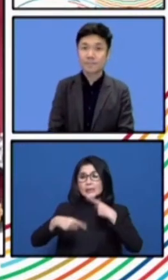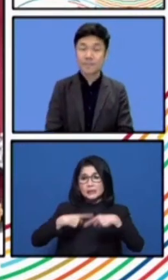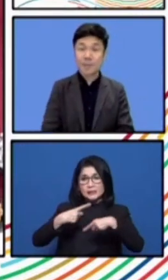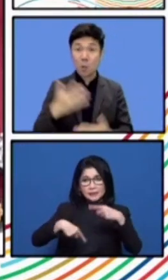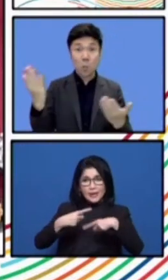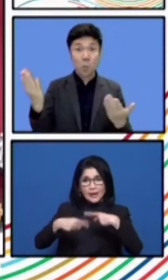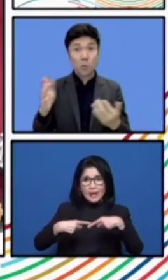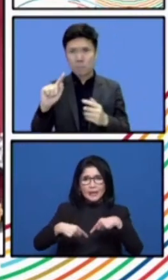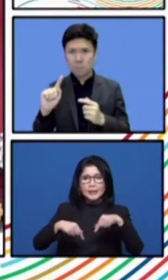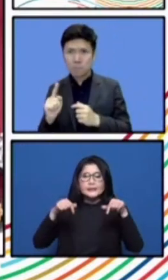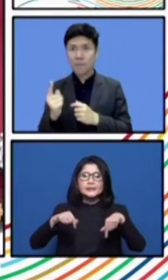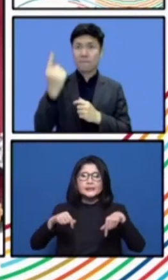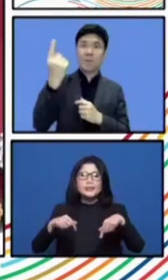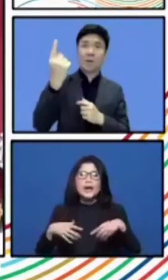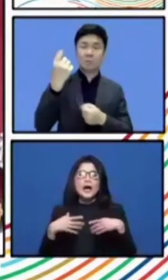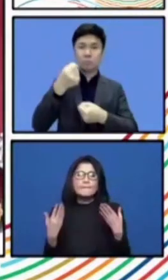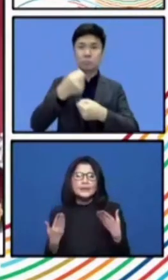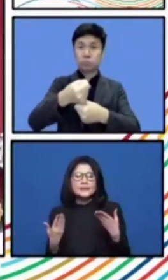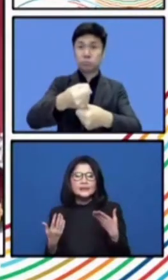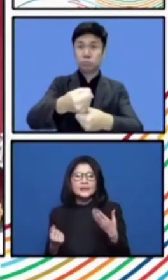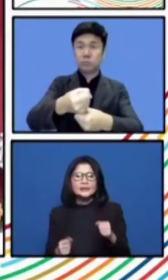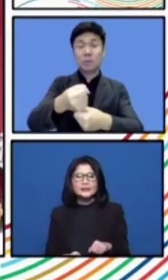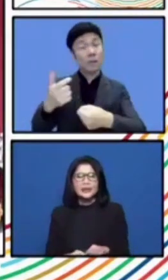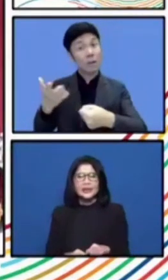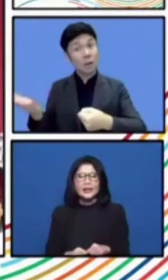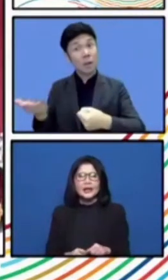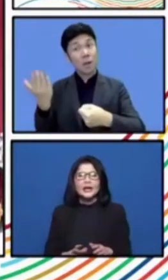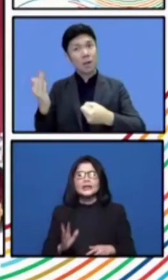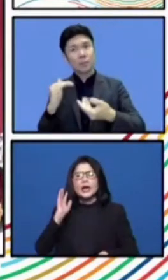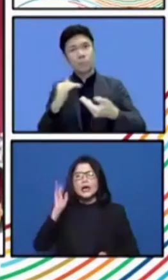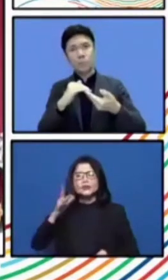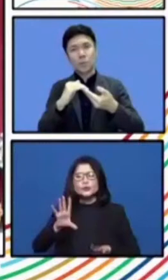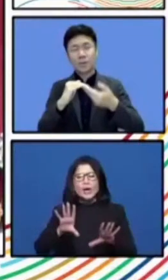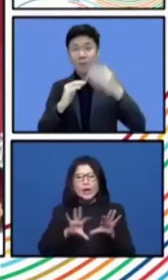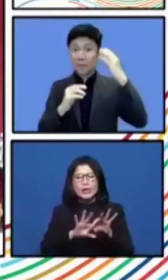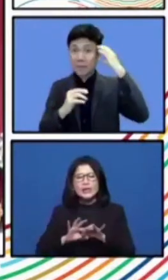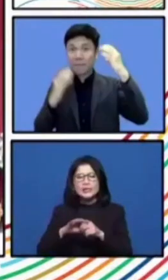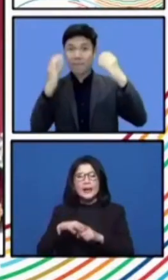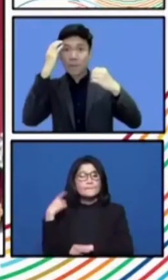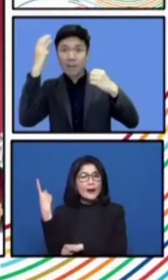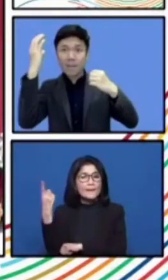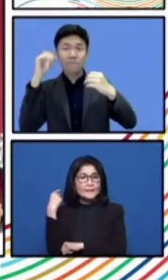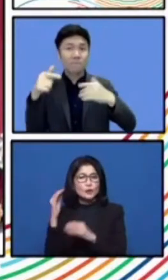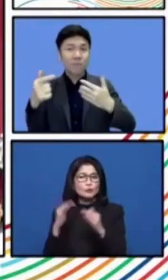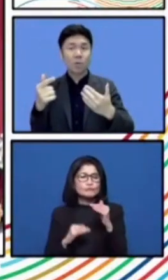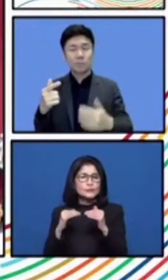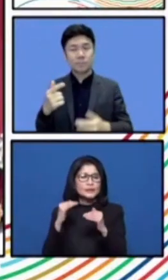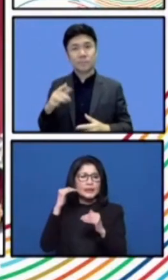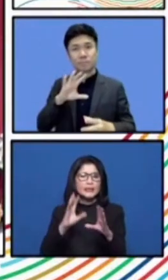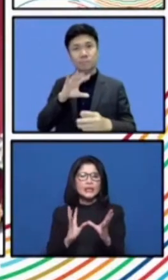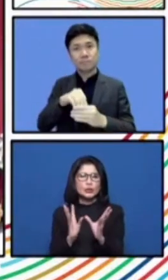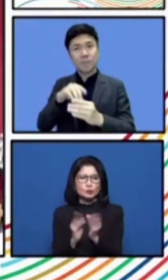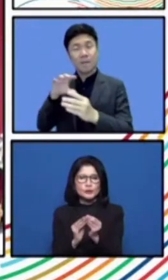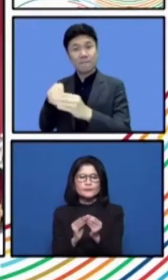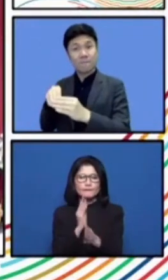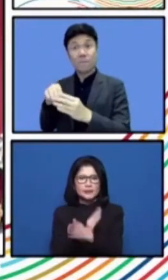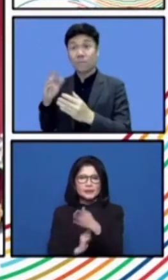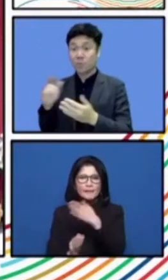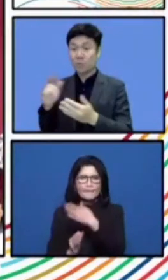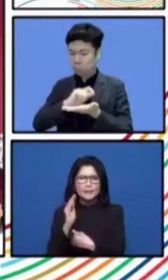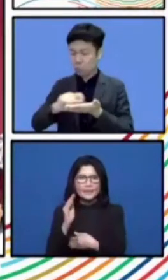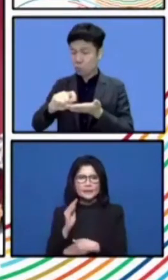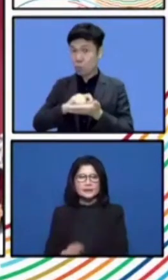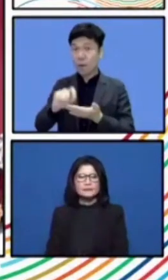in partnership with governments on enhancing disability inclusion in voluntary National Review and sdg tracking